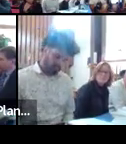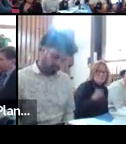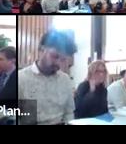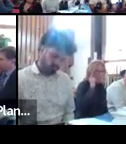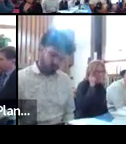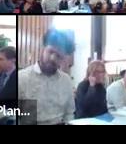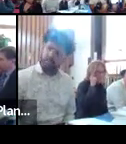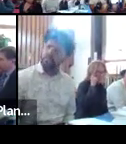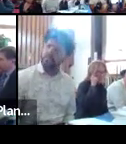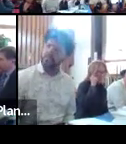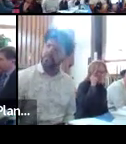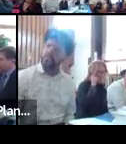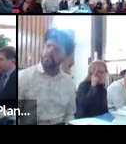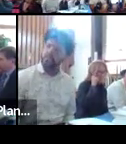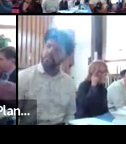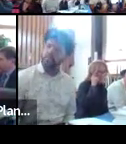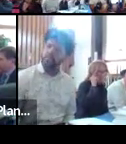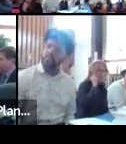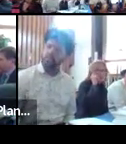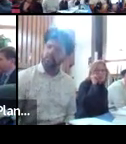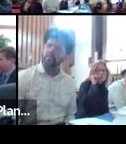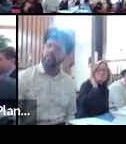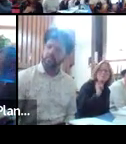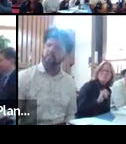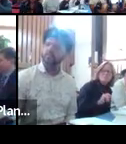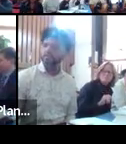neighborhood plan that imposes those requirements.